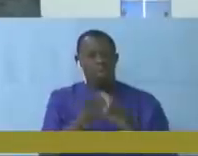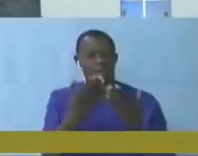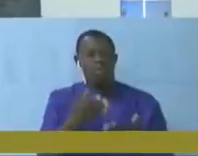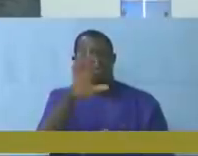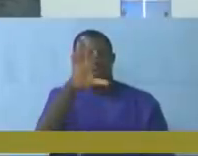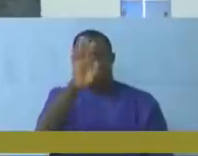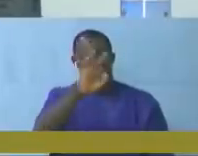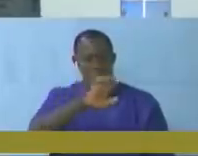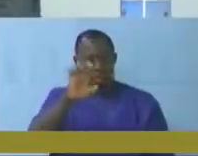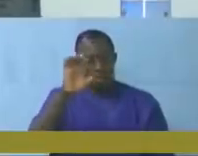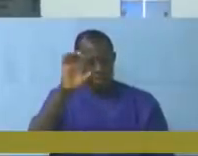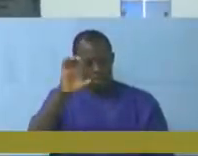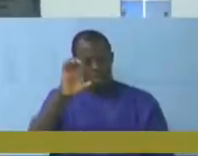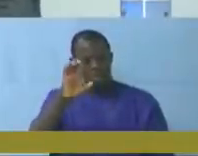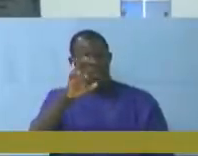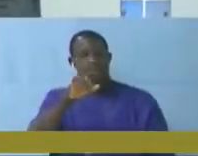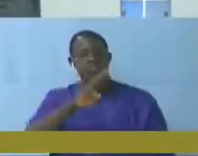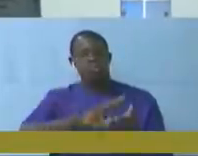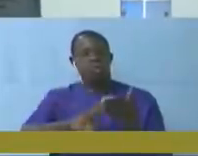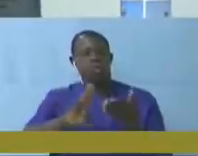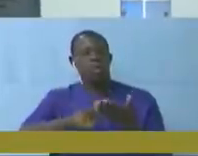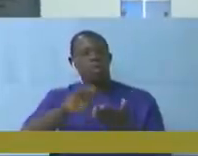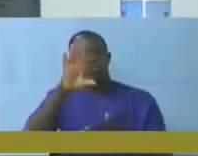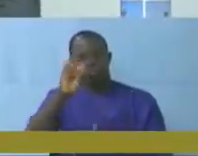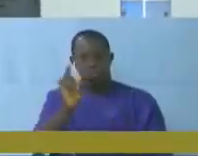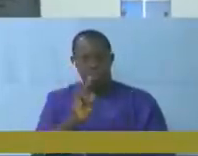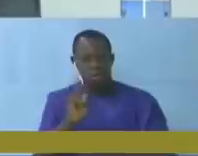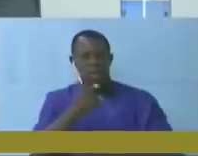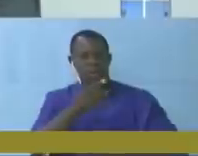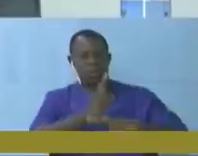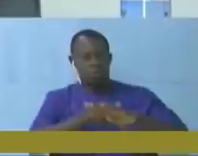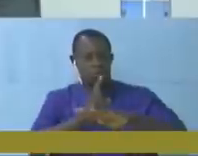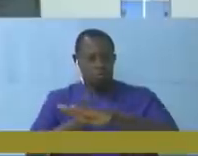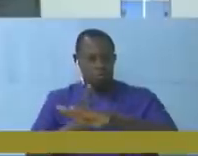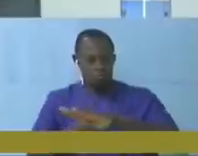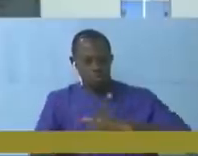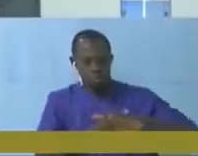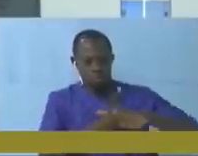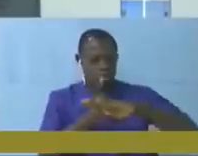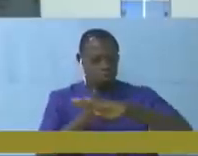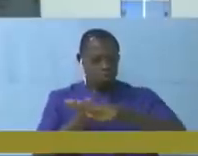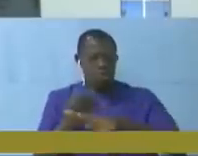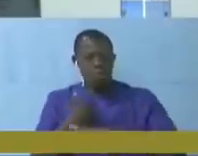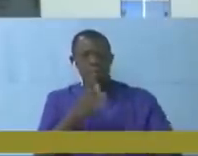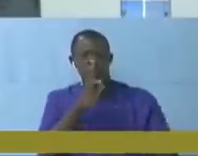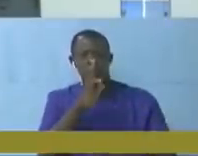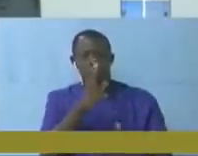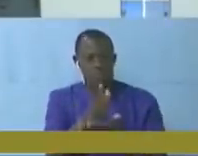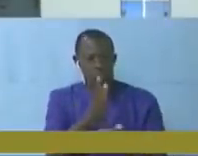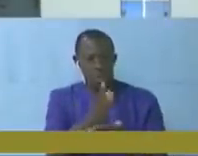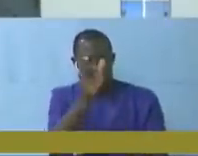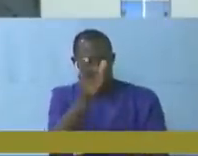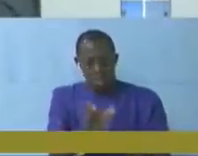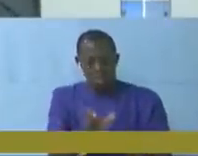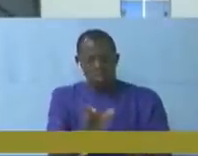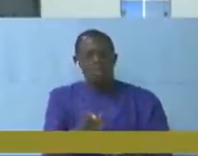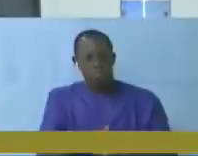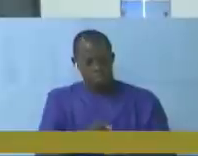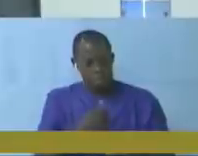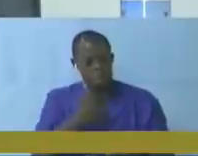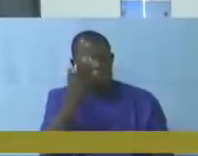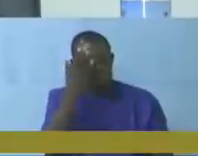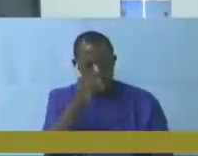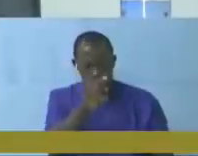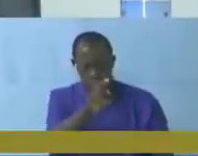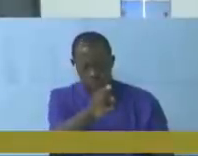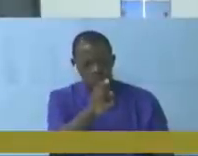to witnesses. I am sure it would not apply to you because of the type of witness you are. But